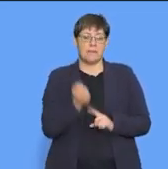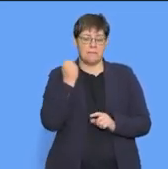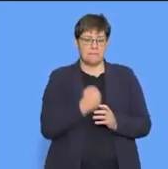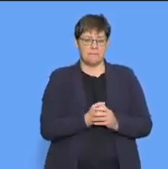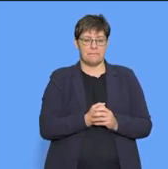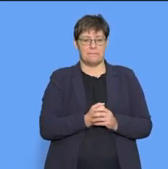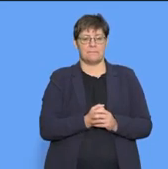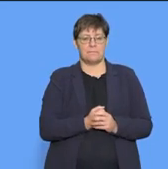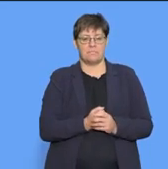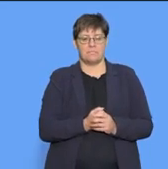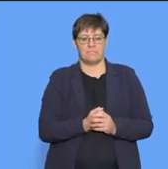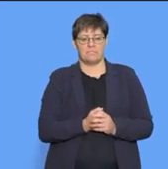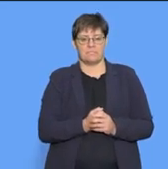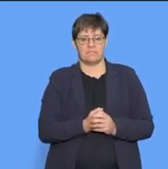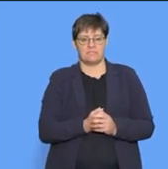find